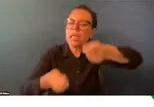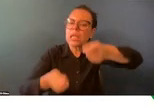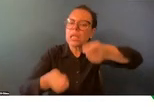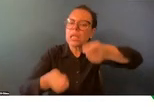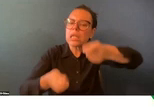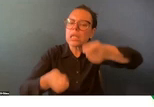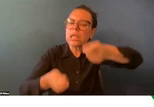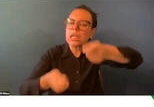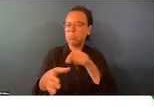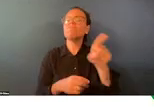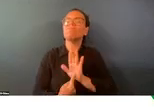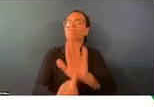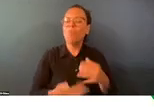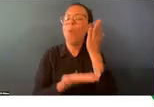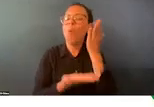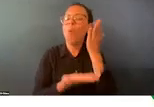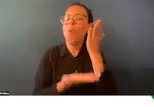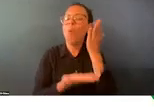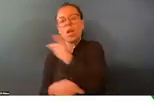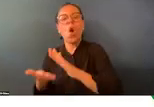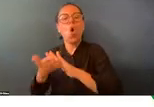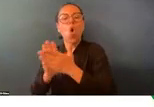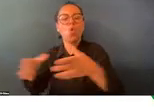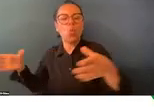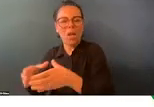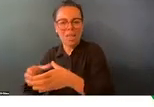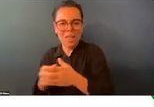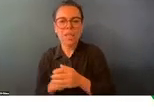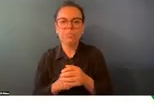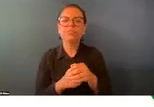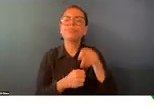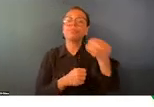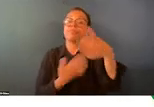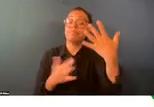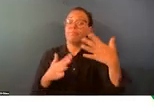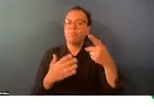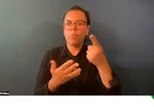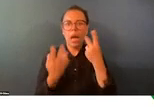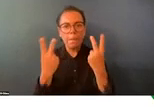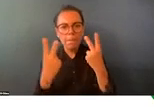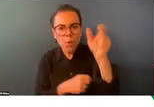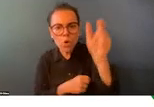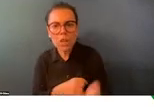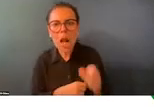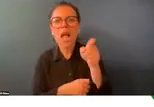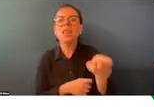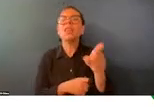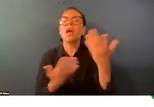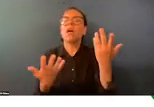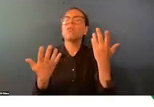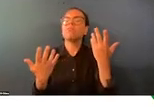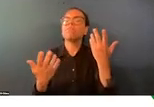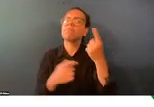water user committee. Malika's story shows that women can play a vital role in improving water security in